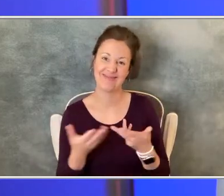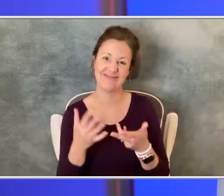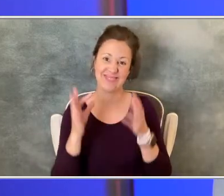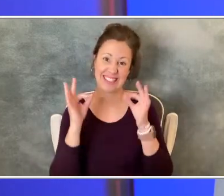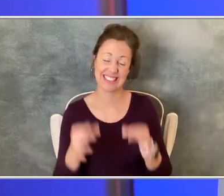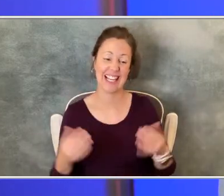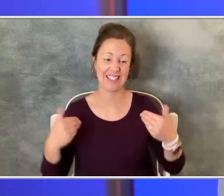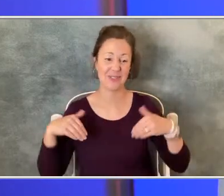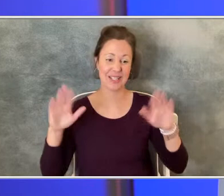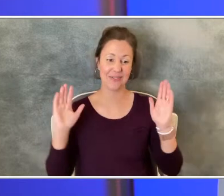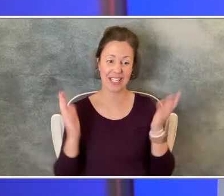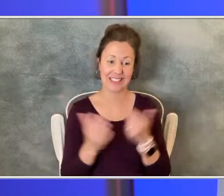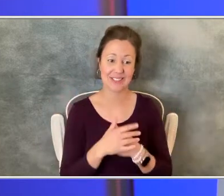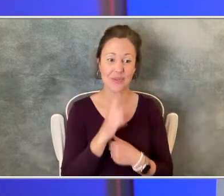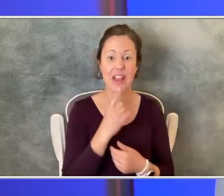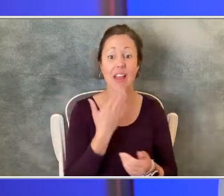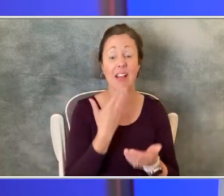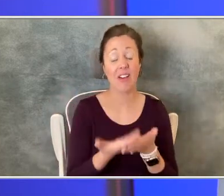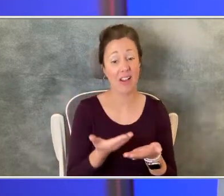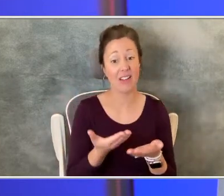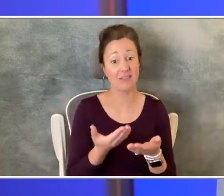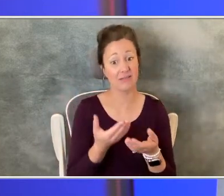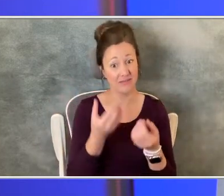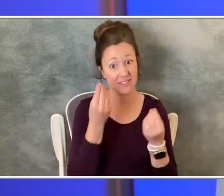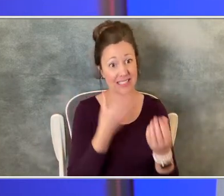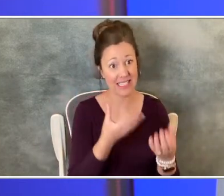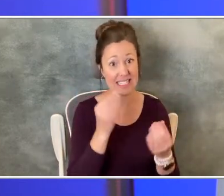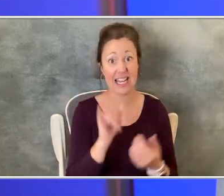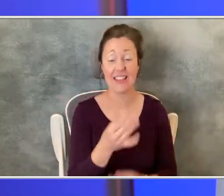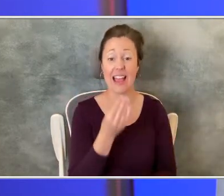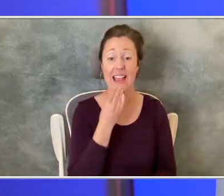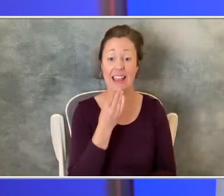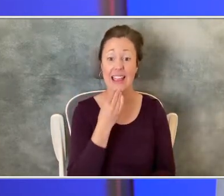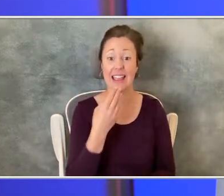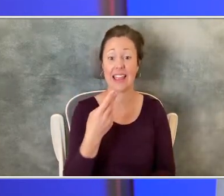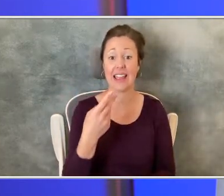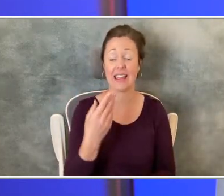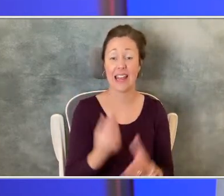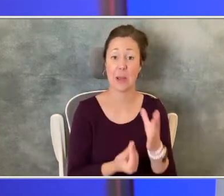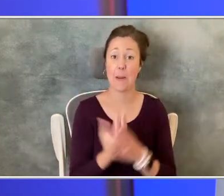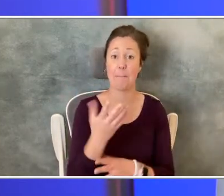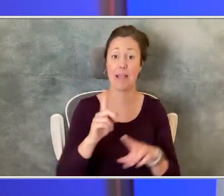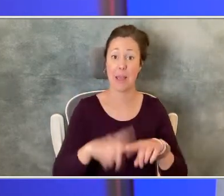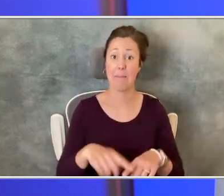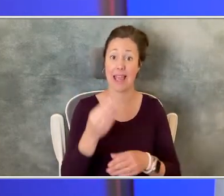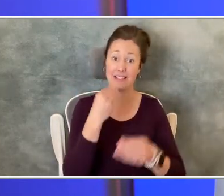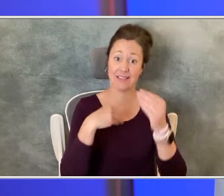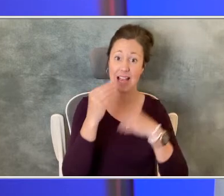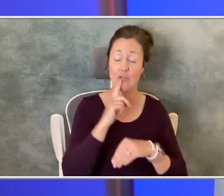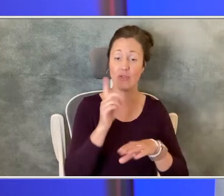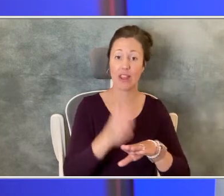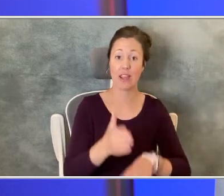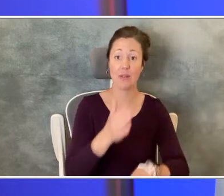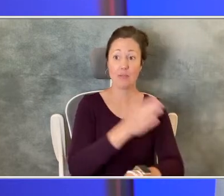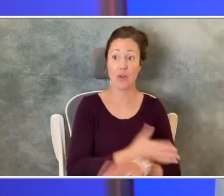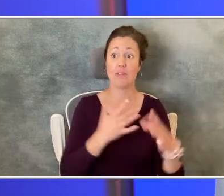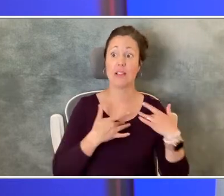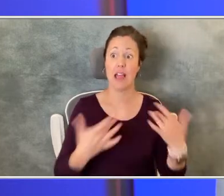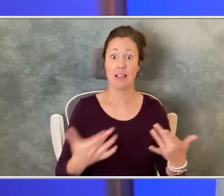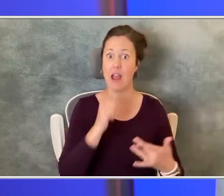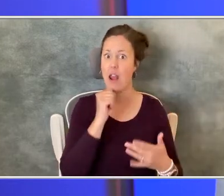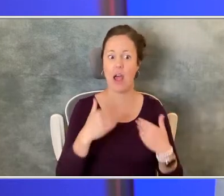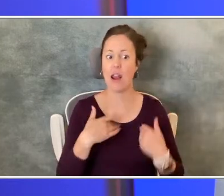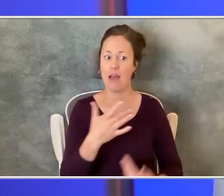pretty good data that eating a plant-based diet improves the likelihood that you're not going to have a cardiac